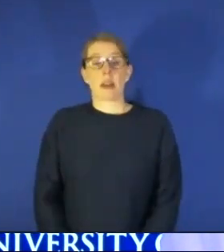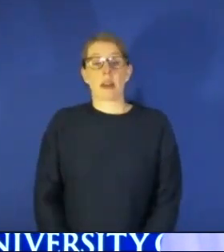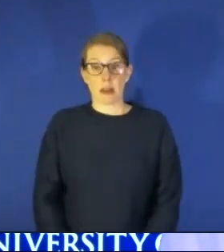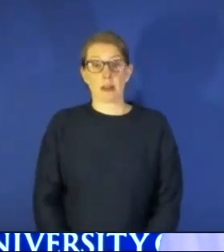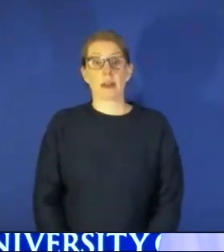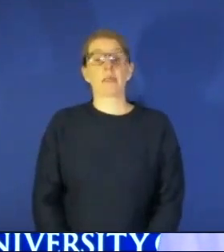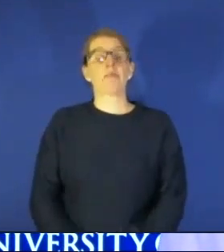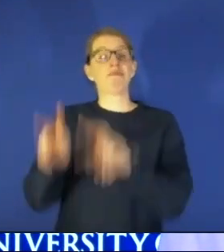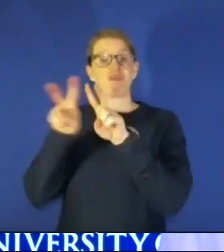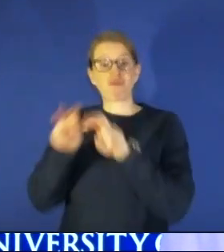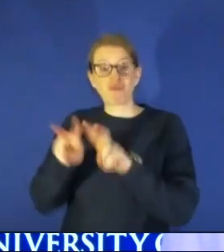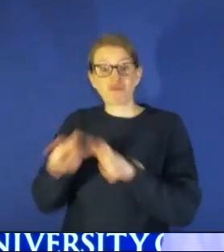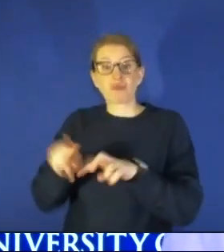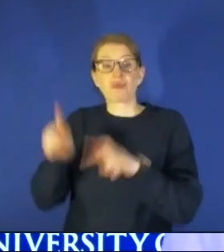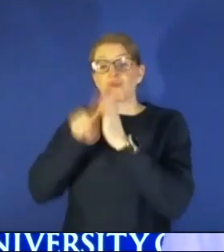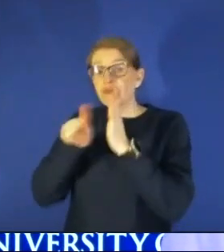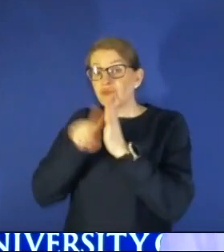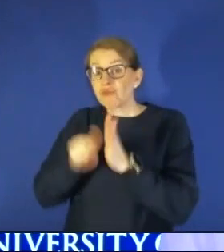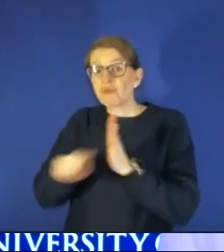investigated, and we know that